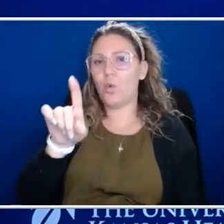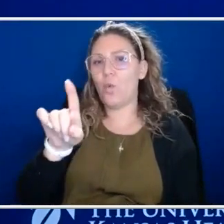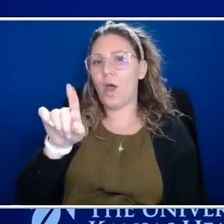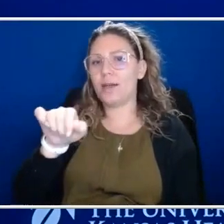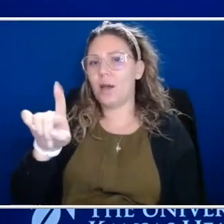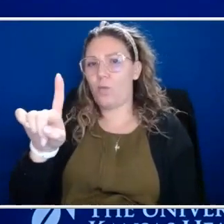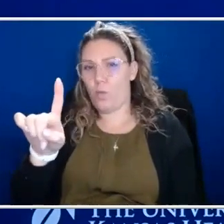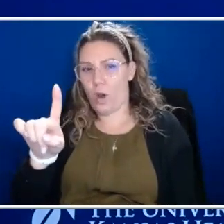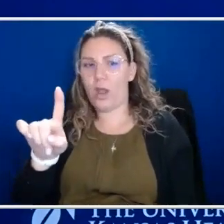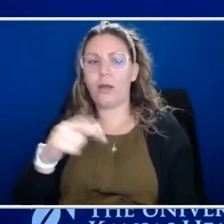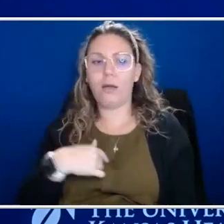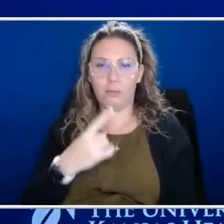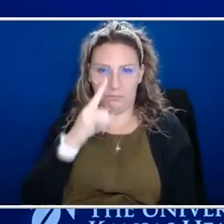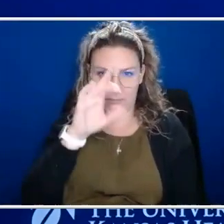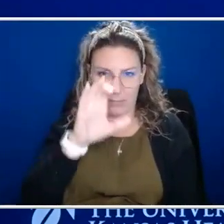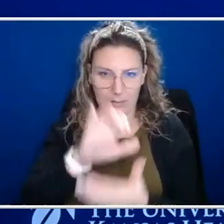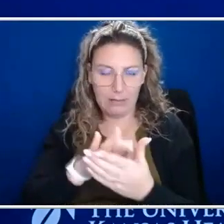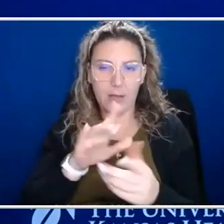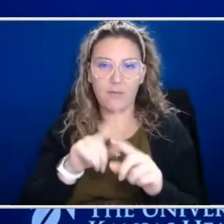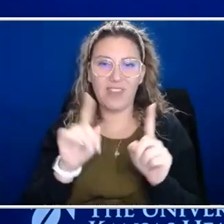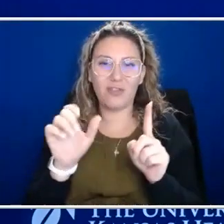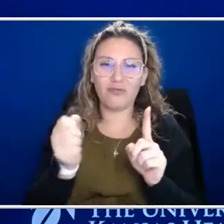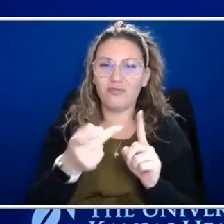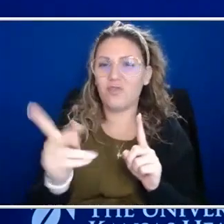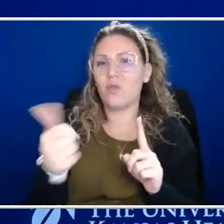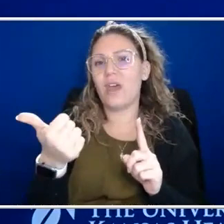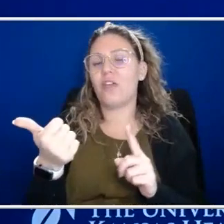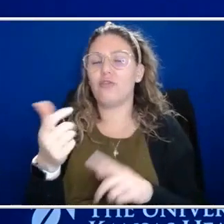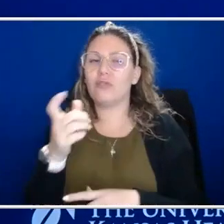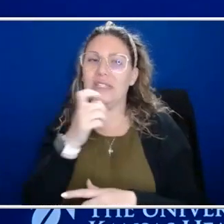BQ1.1, but there are a couple others as well. There's not one